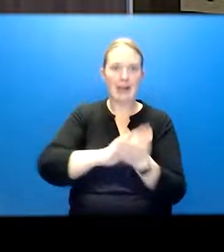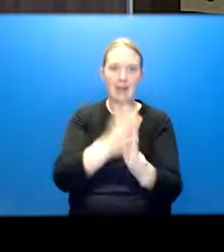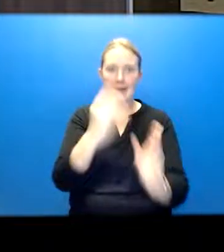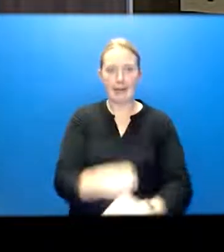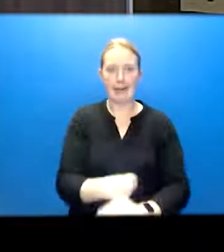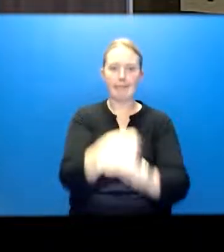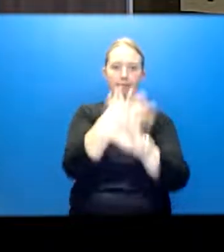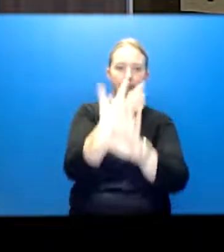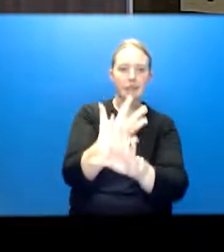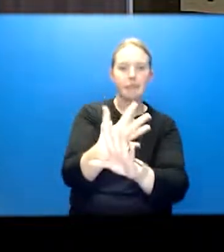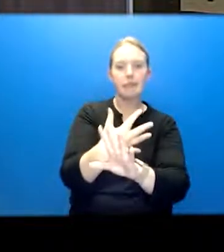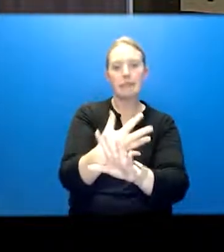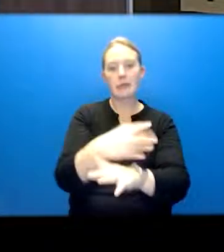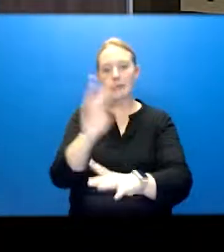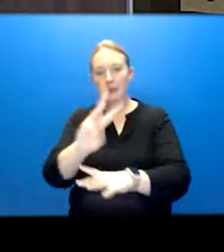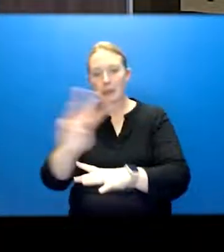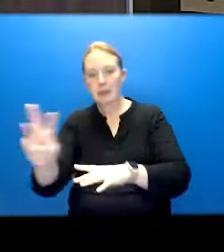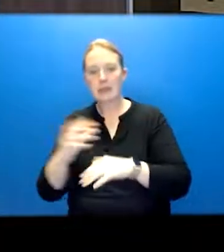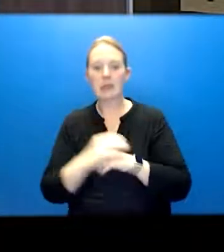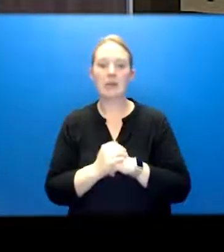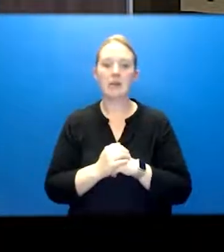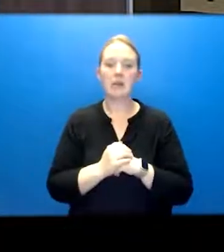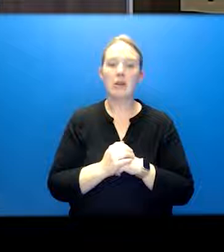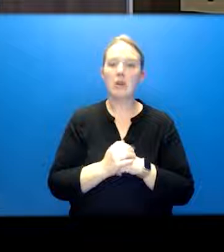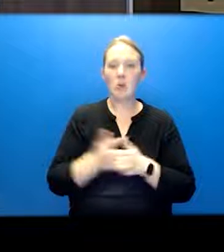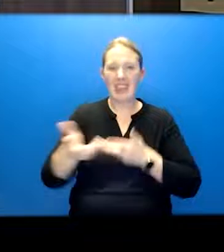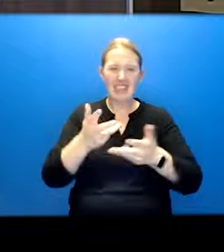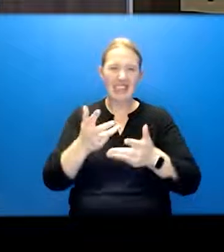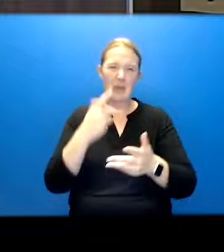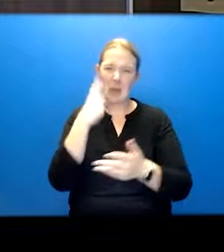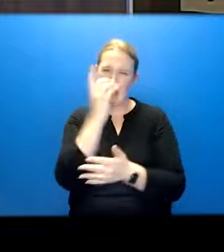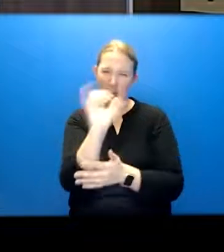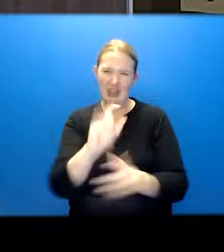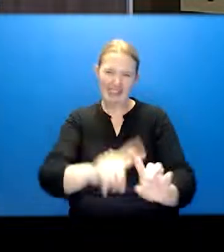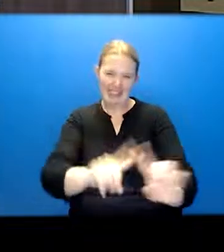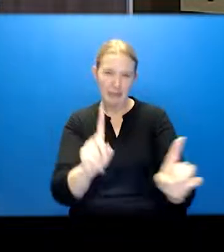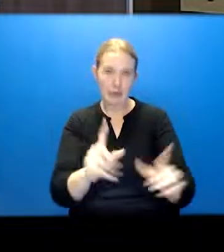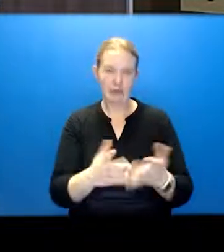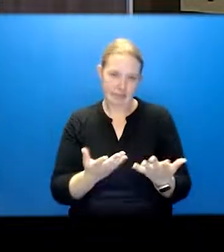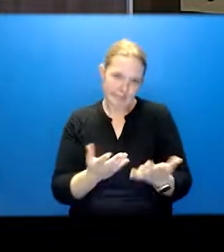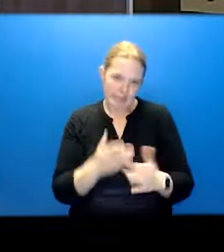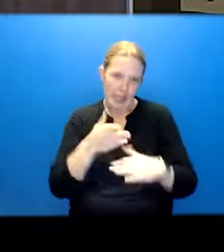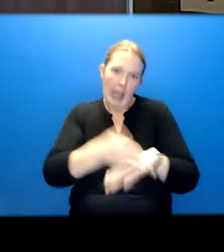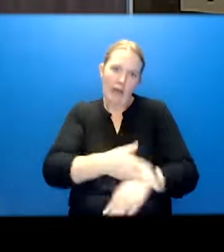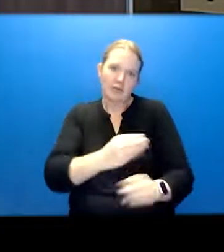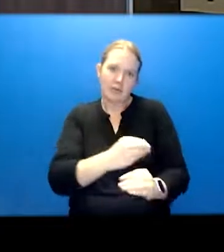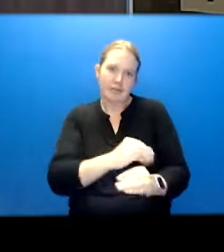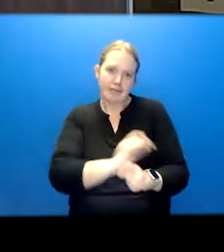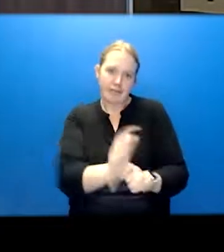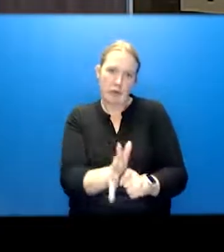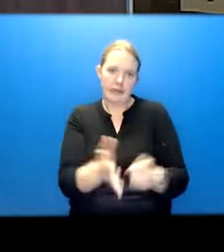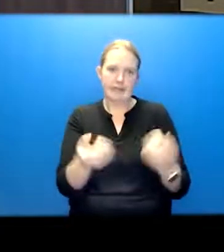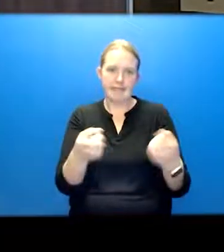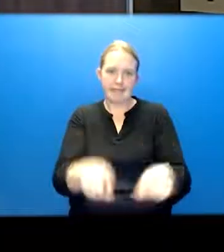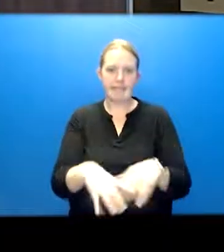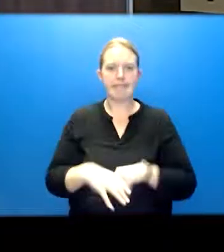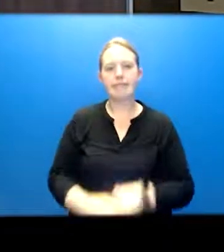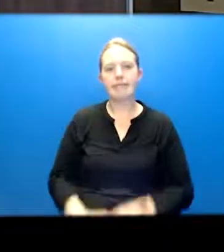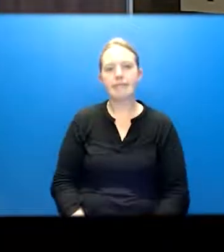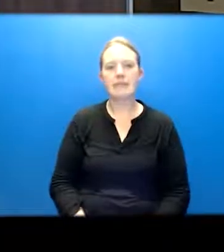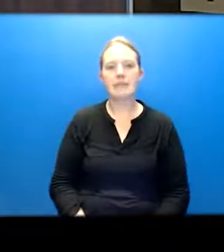virtual services, where some of that engagement may look a little bit different after the fact.